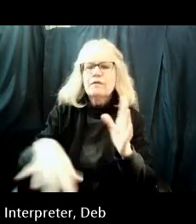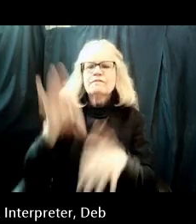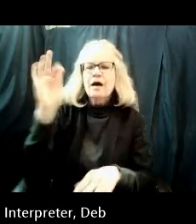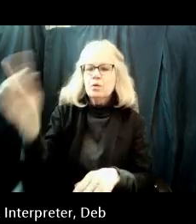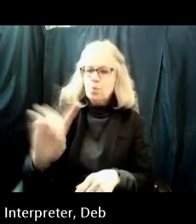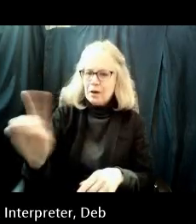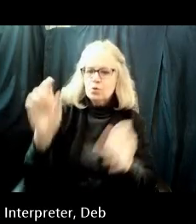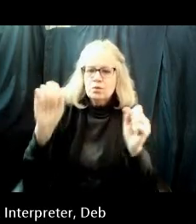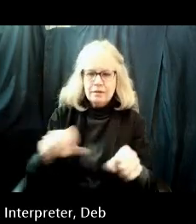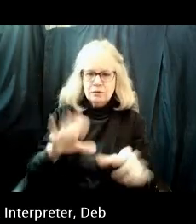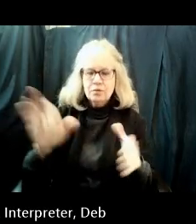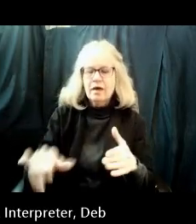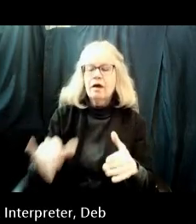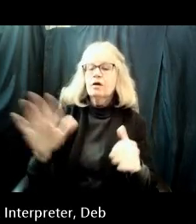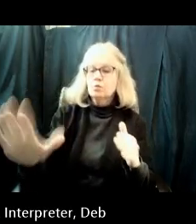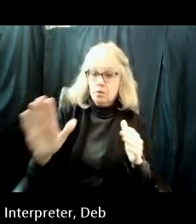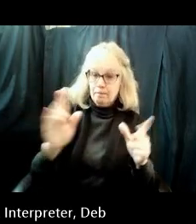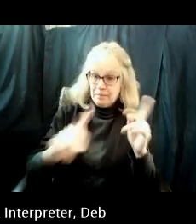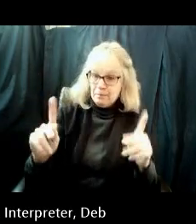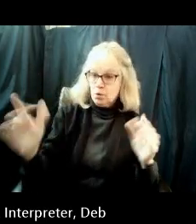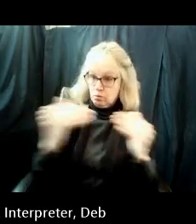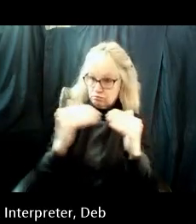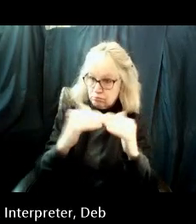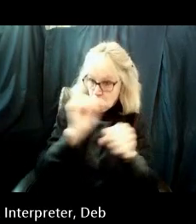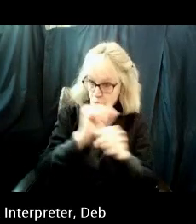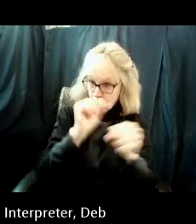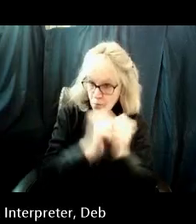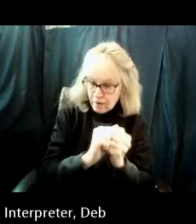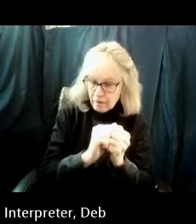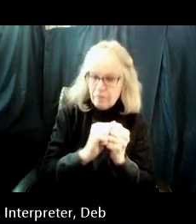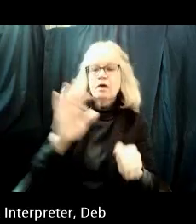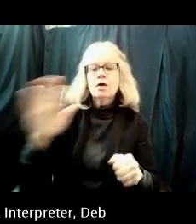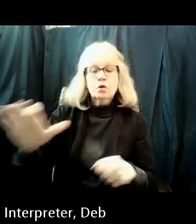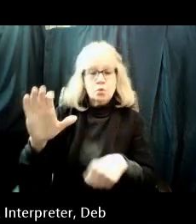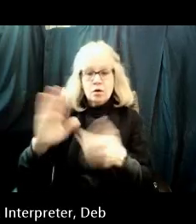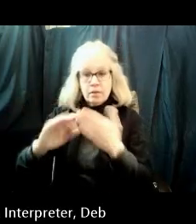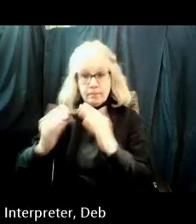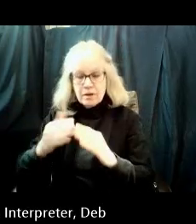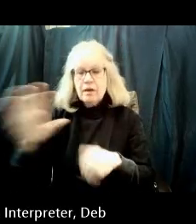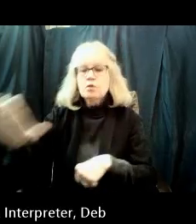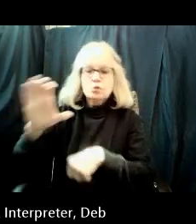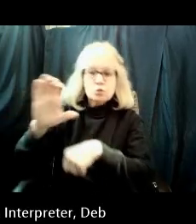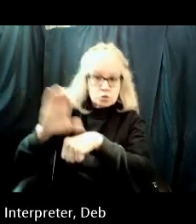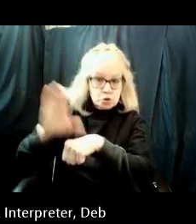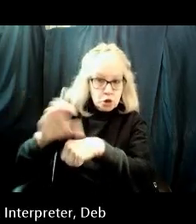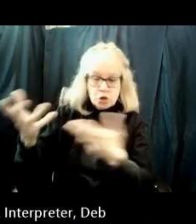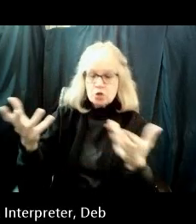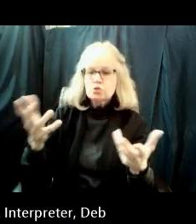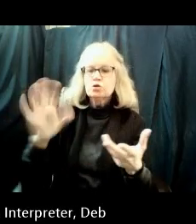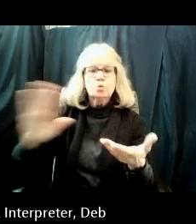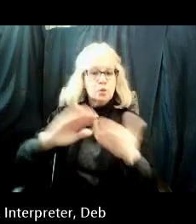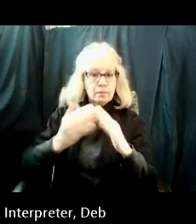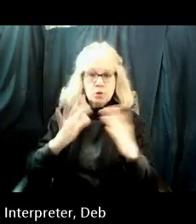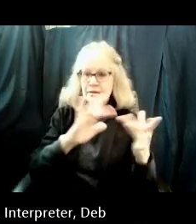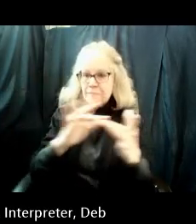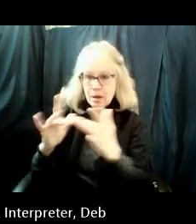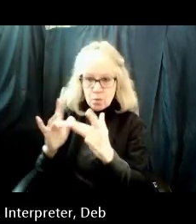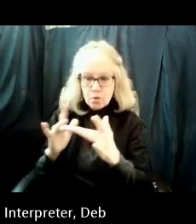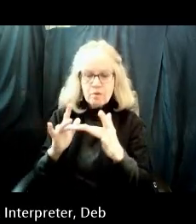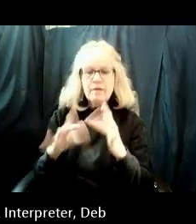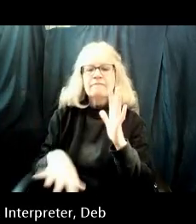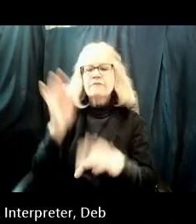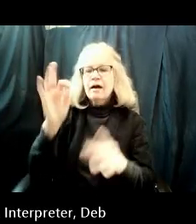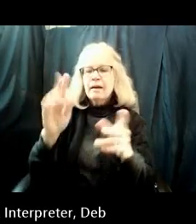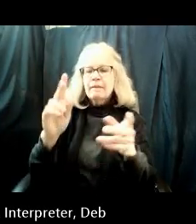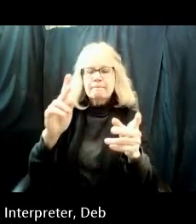your colleagues at work or whether it's in your own community, whether you have a church home or other community networks. Find spaces